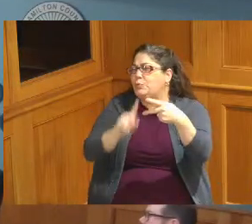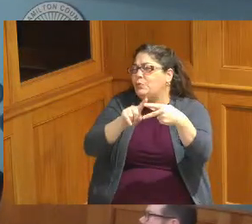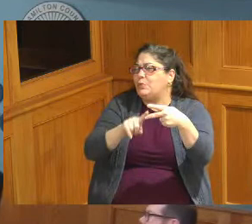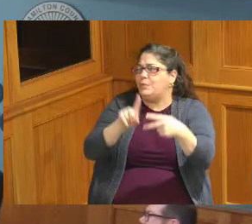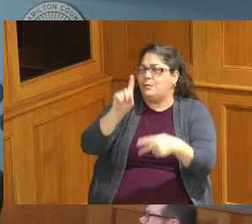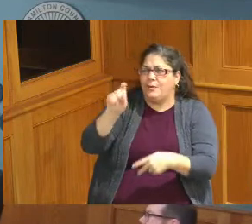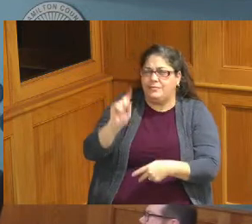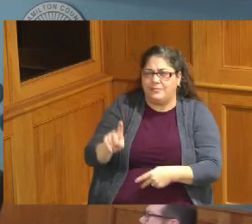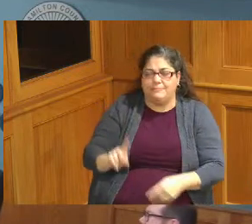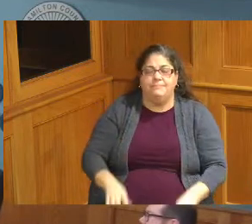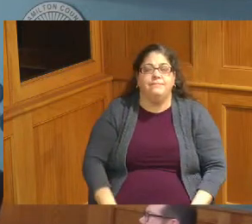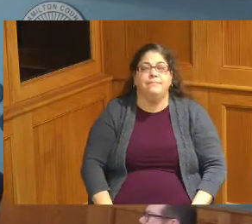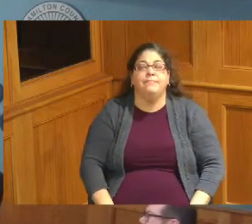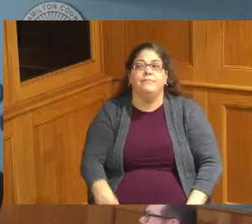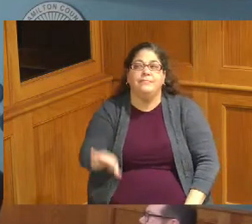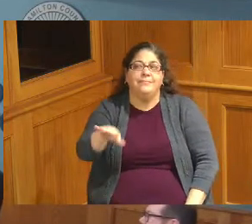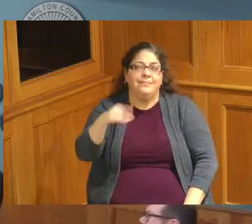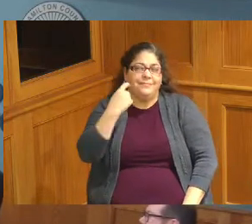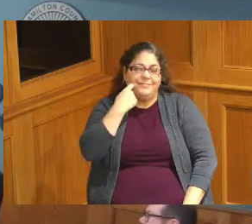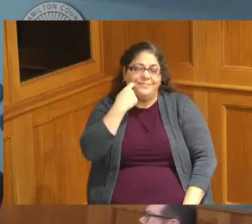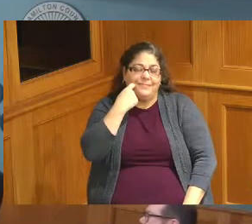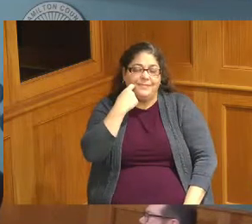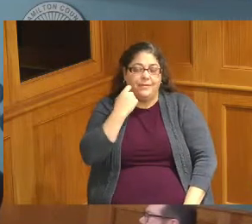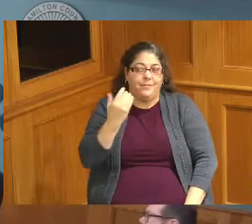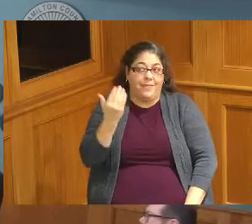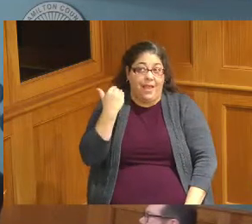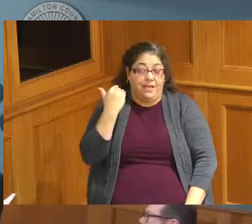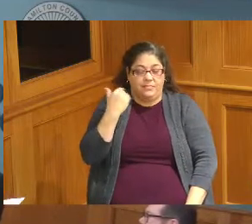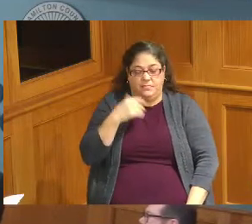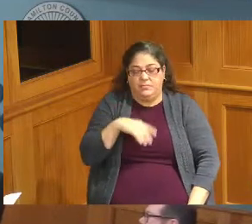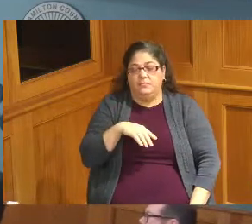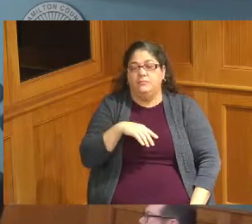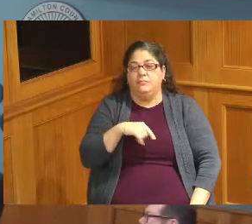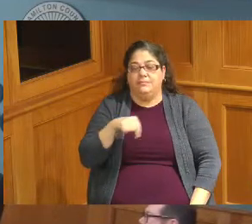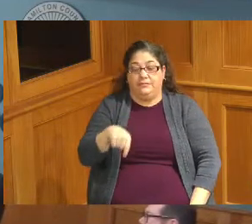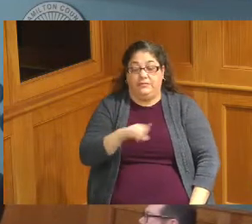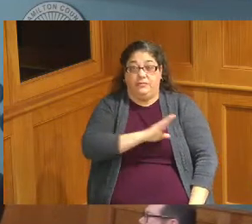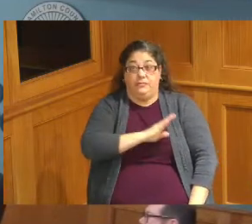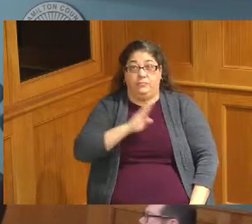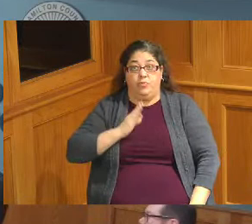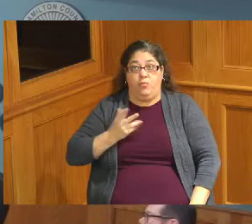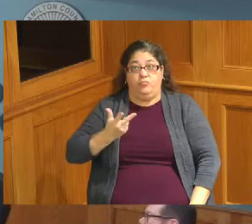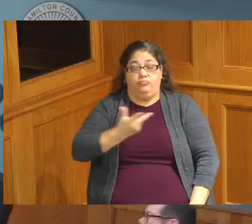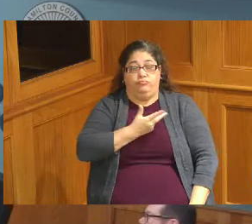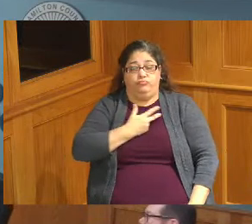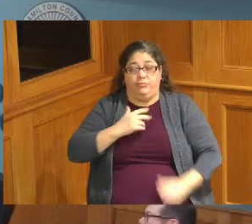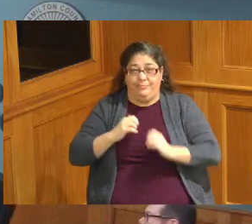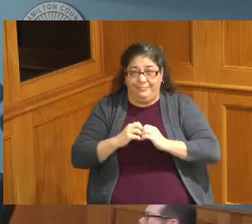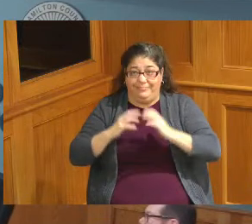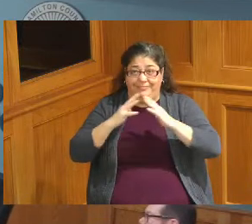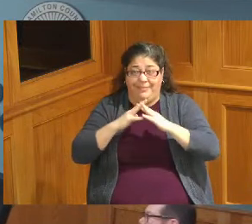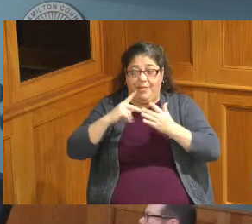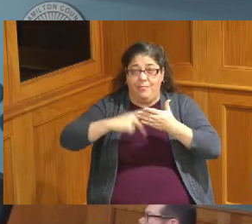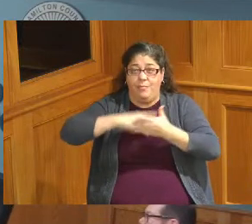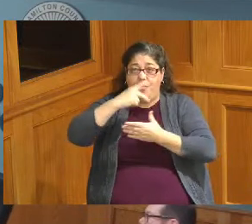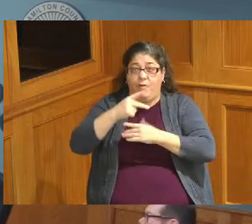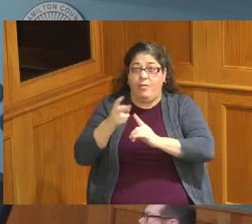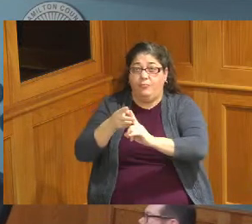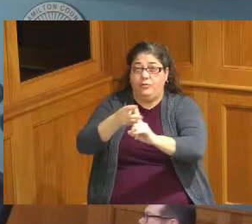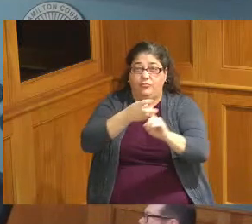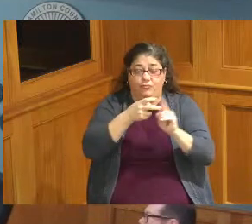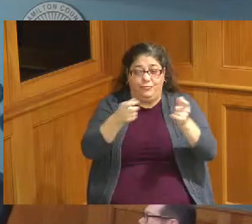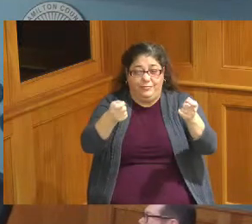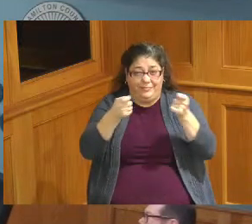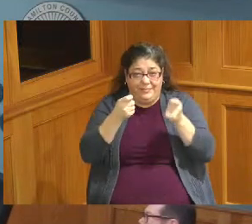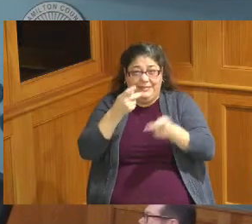you. In the recent past, this board has started some programs to try to recruit and retain employees